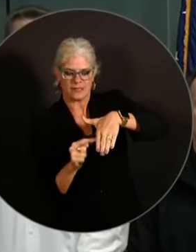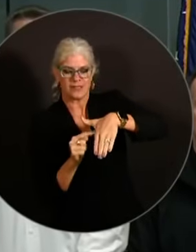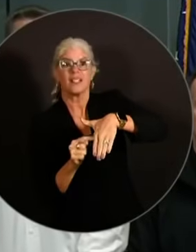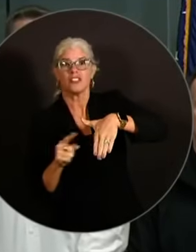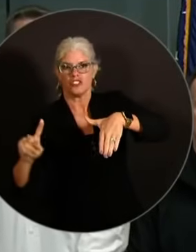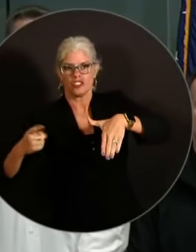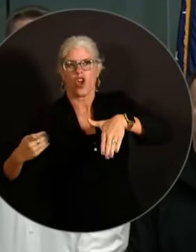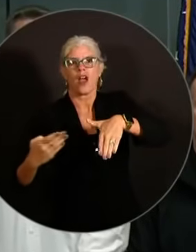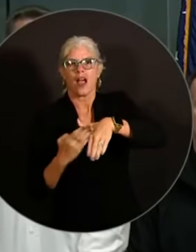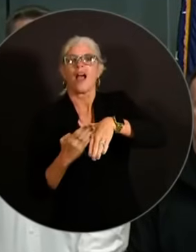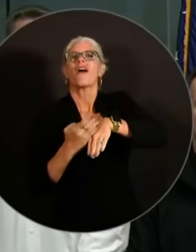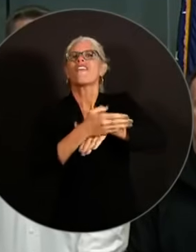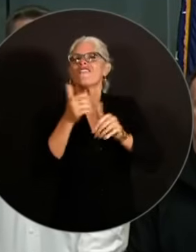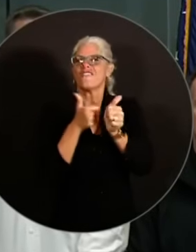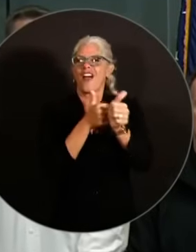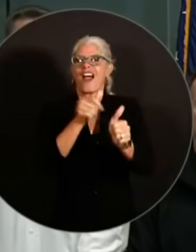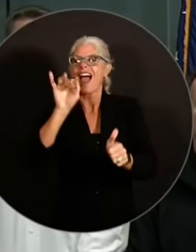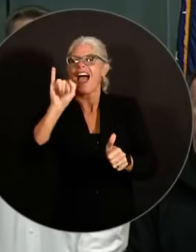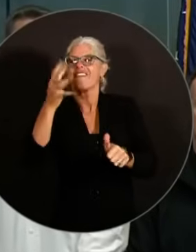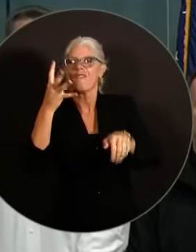corridor towards Sanford.